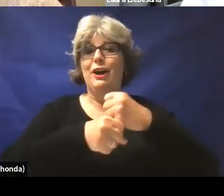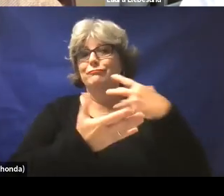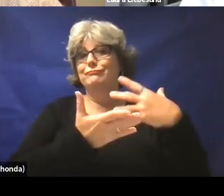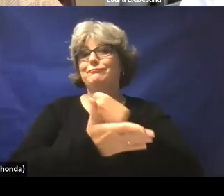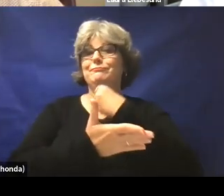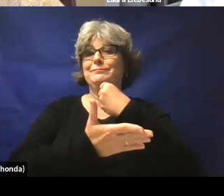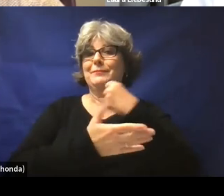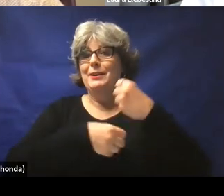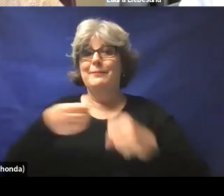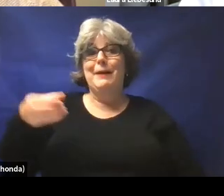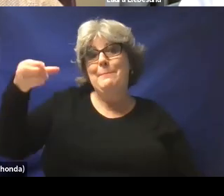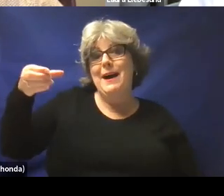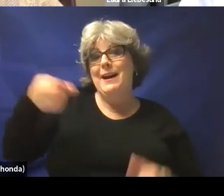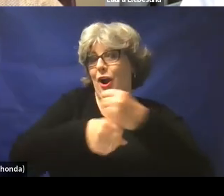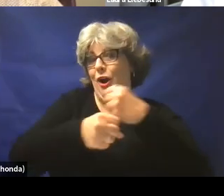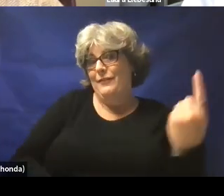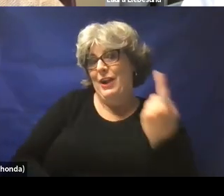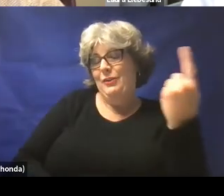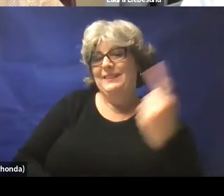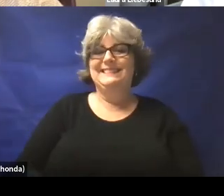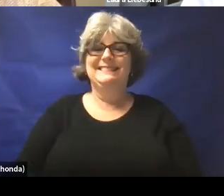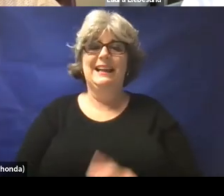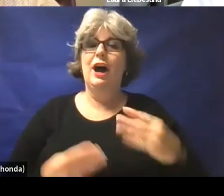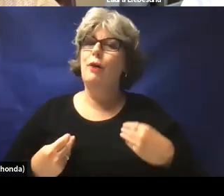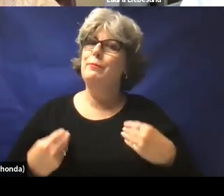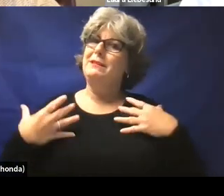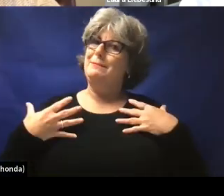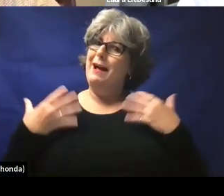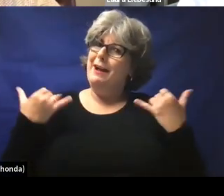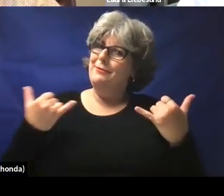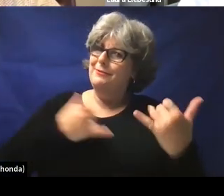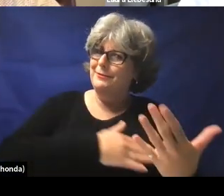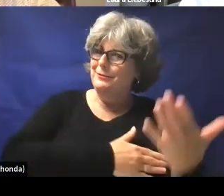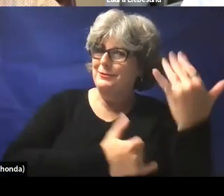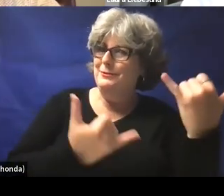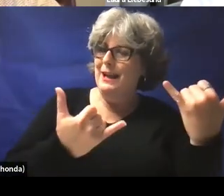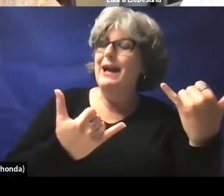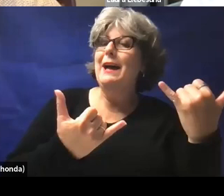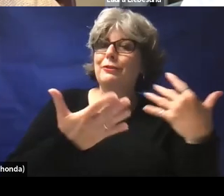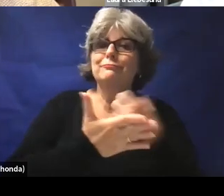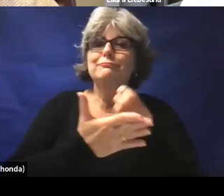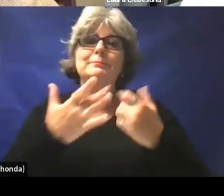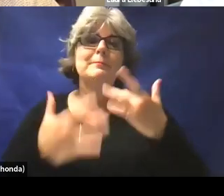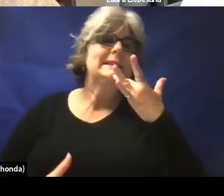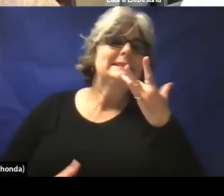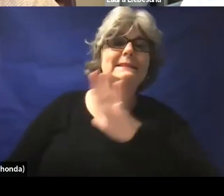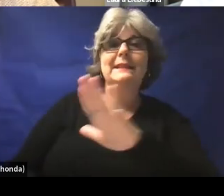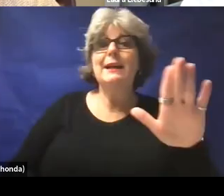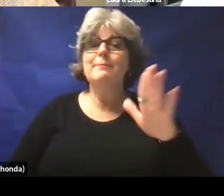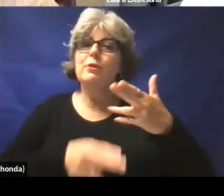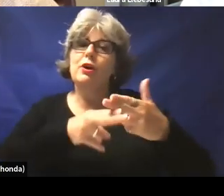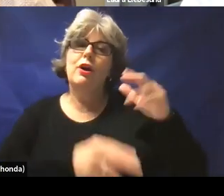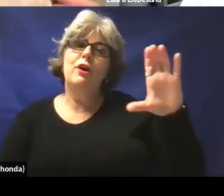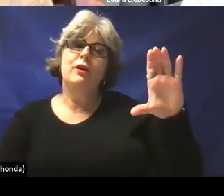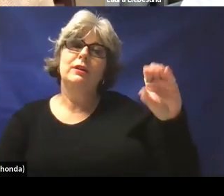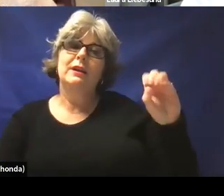This is only coffee in my mug. But I'm hoping people are inspired after this to sample a little bit of cocktail history,